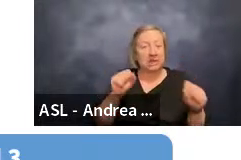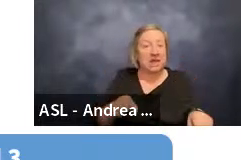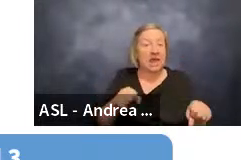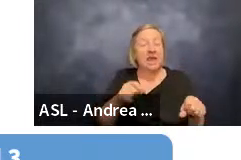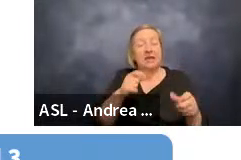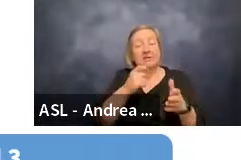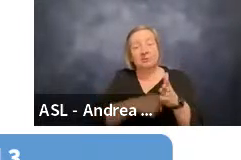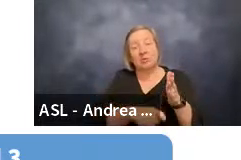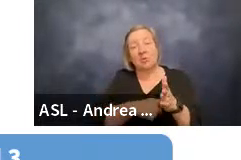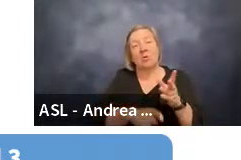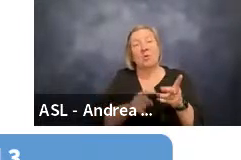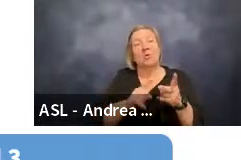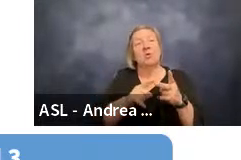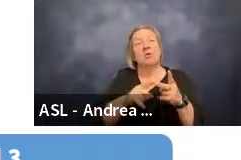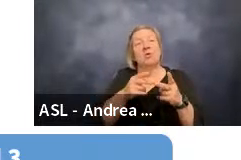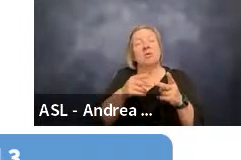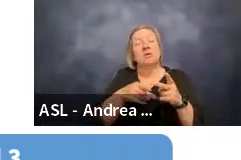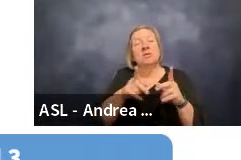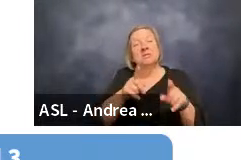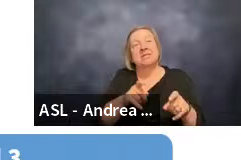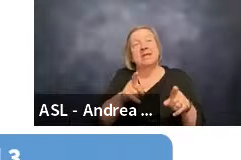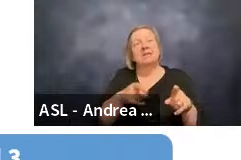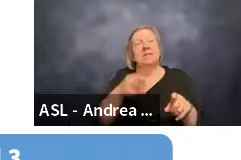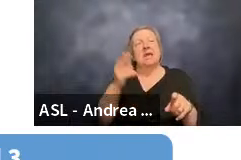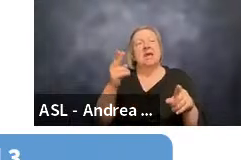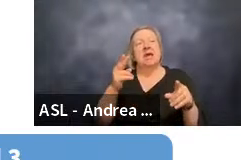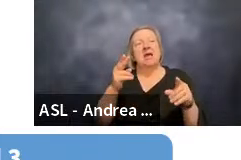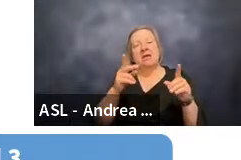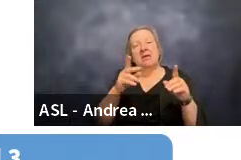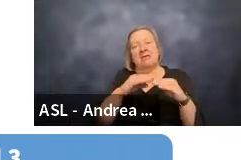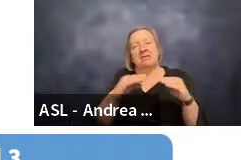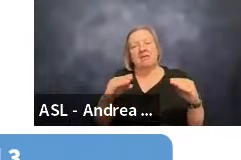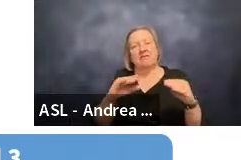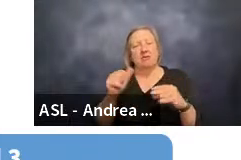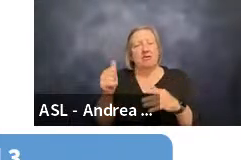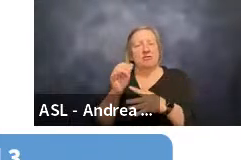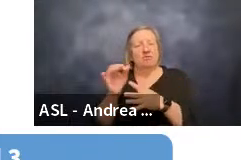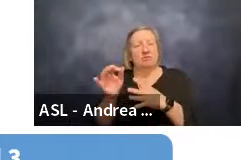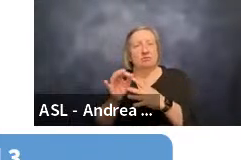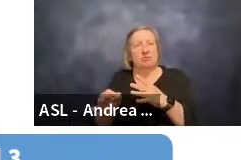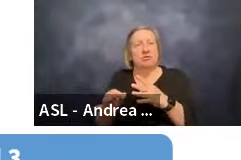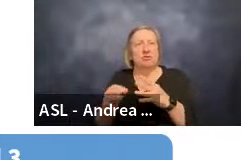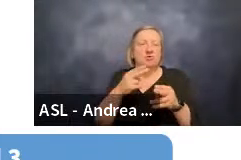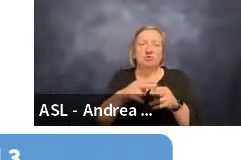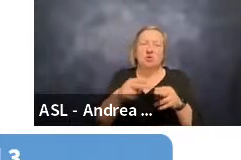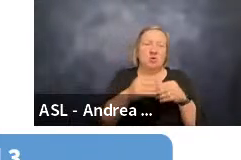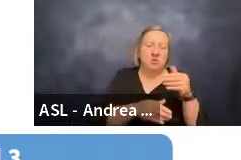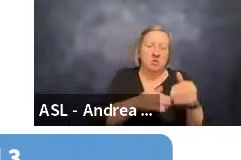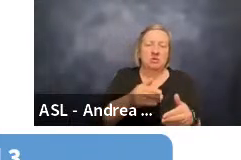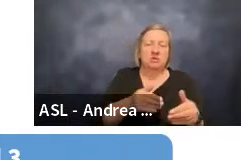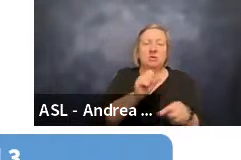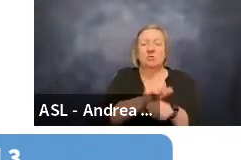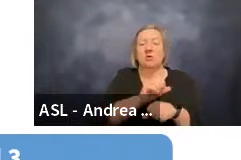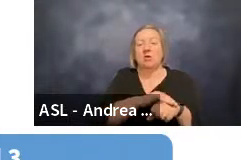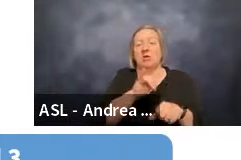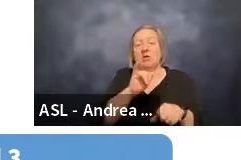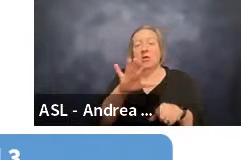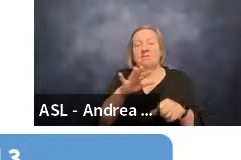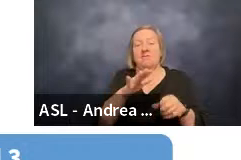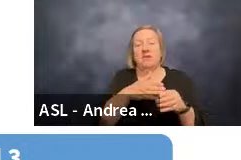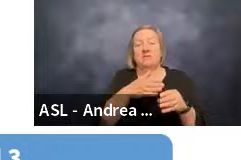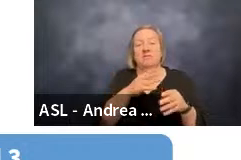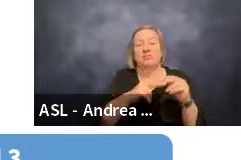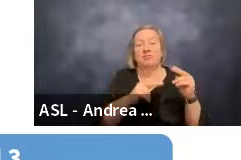and test high-level alternatives. It's usually a pretty short process, and this work on the interstate bridge was actually